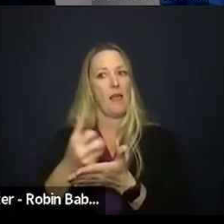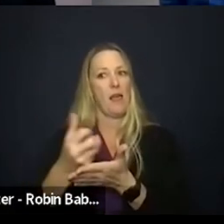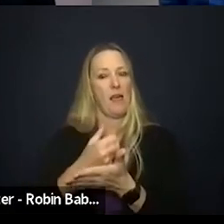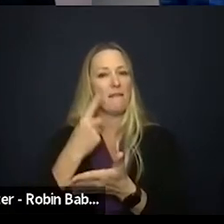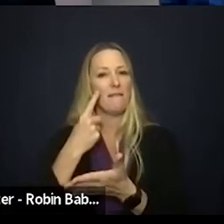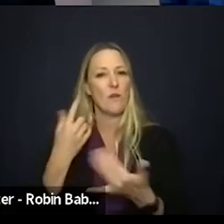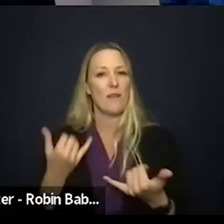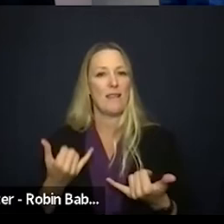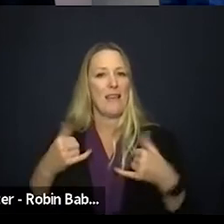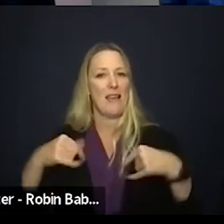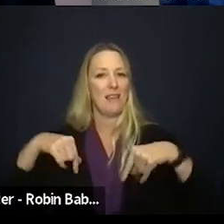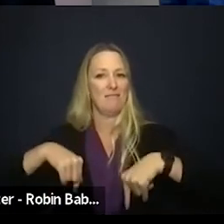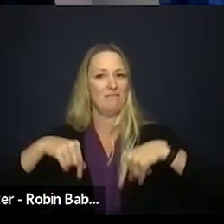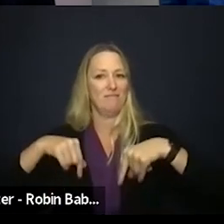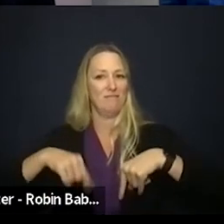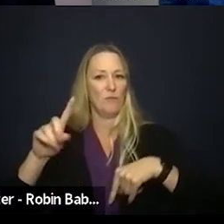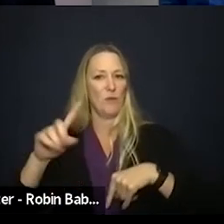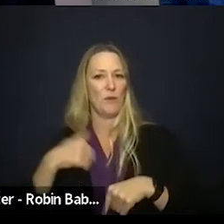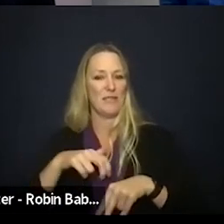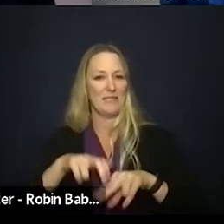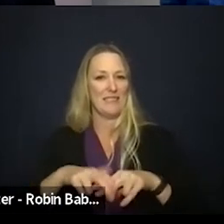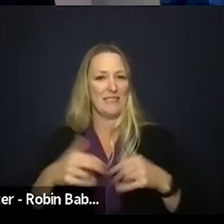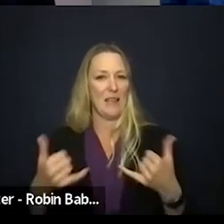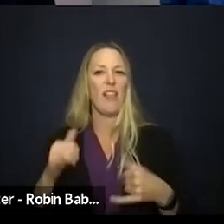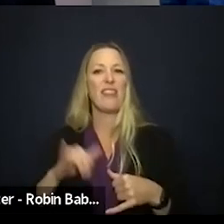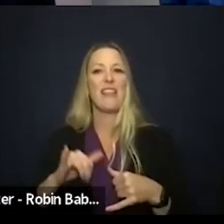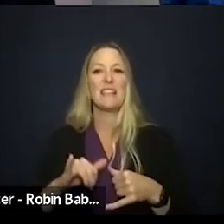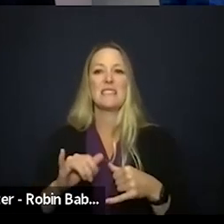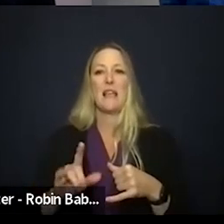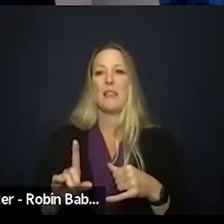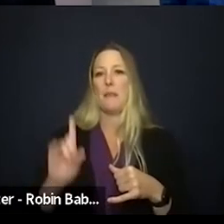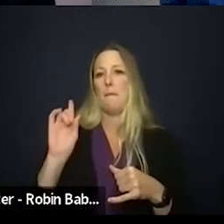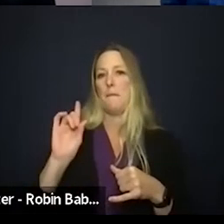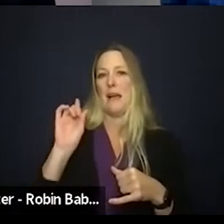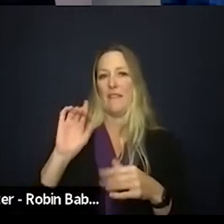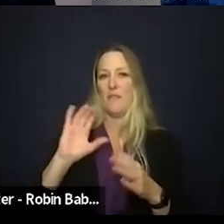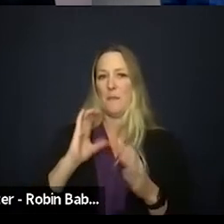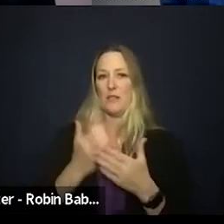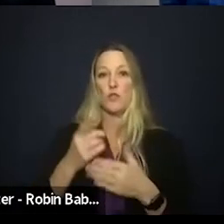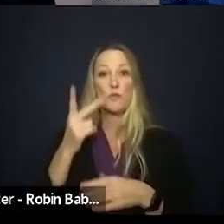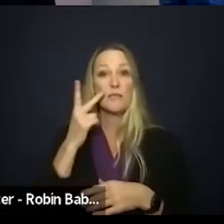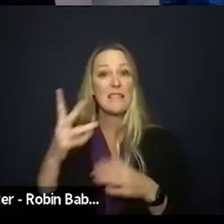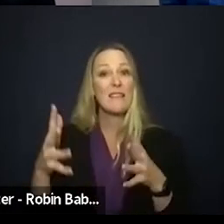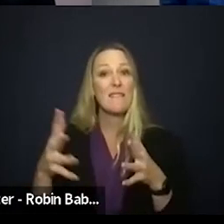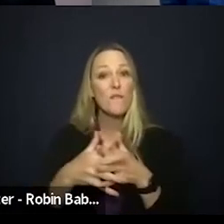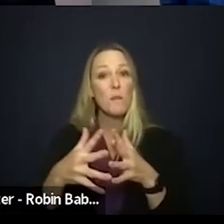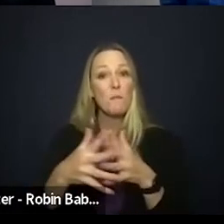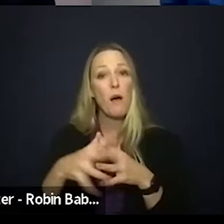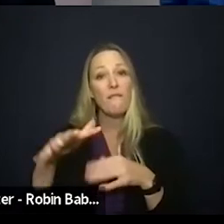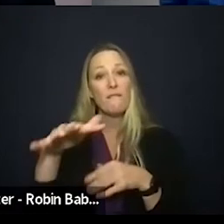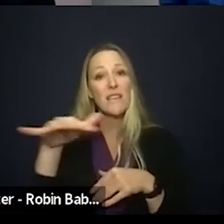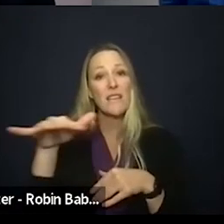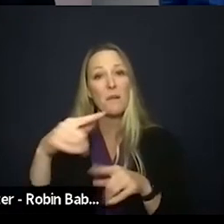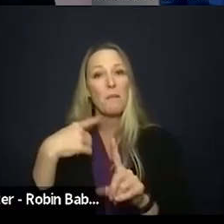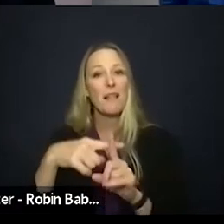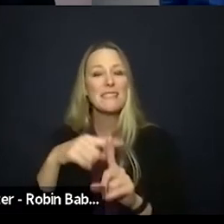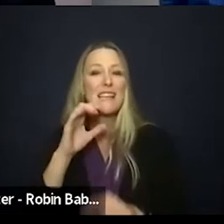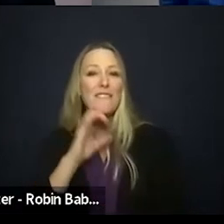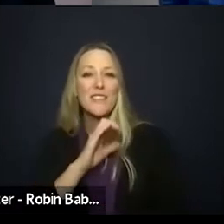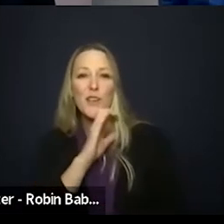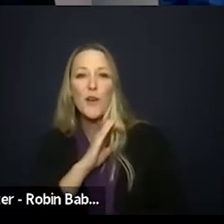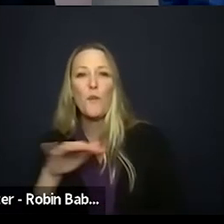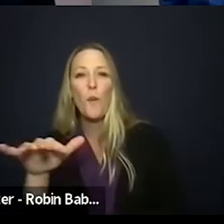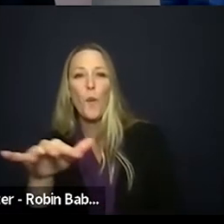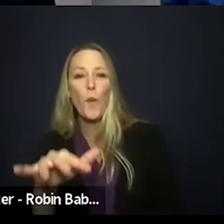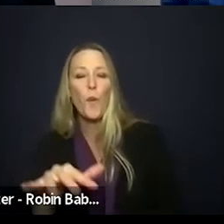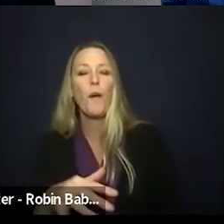that we're sitting in right now and that's toward the back of this photo you can see the football field at the end and that little cafeteria road and then the two